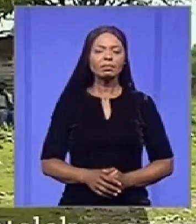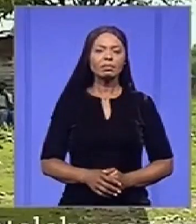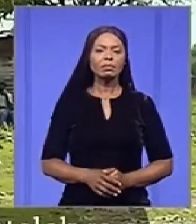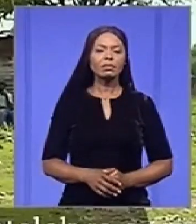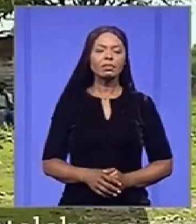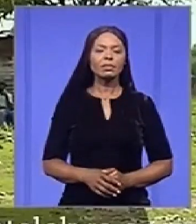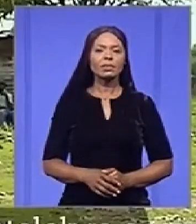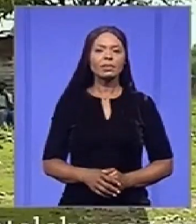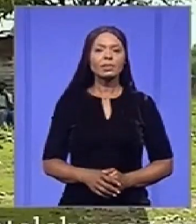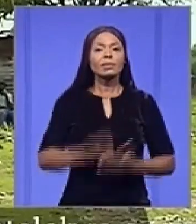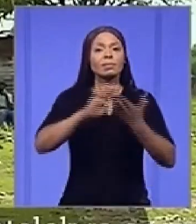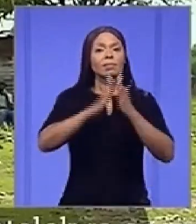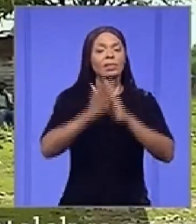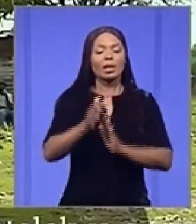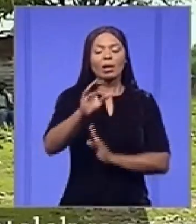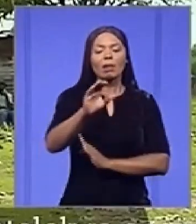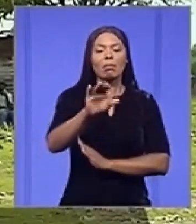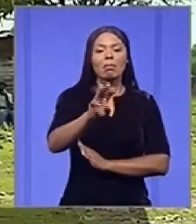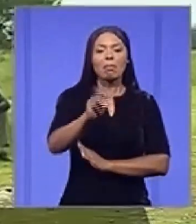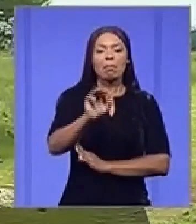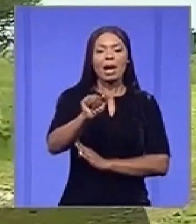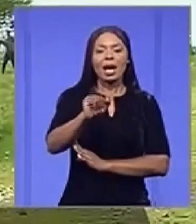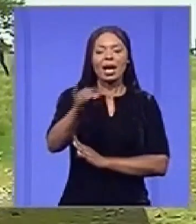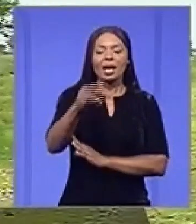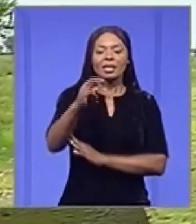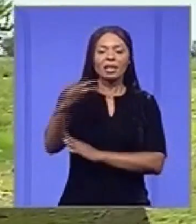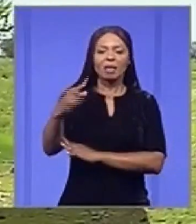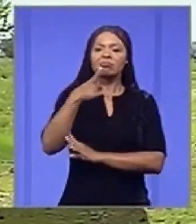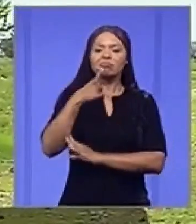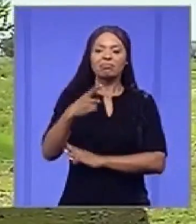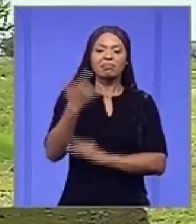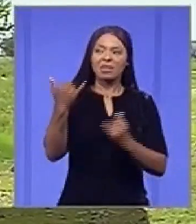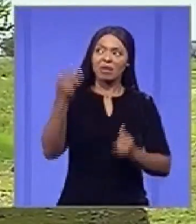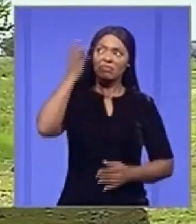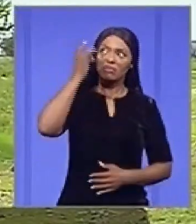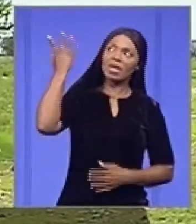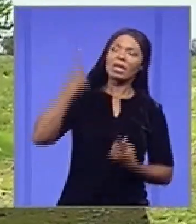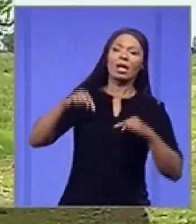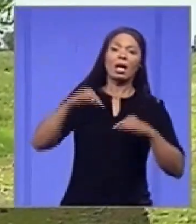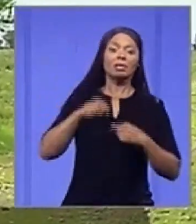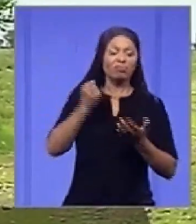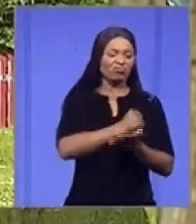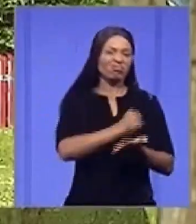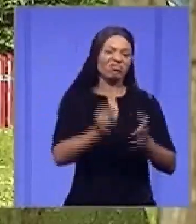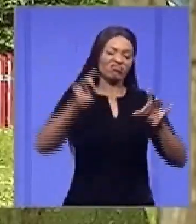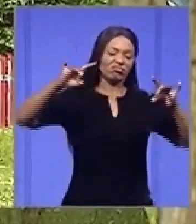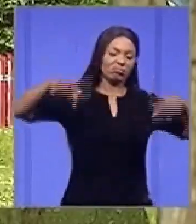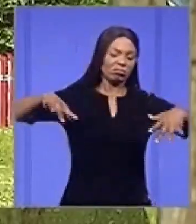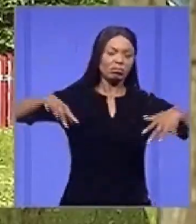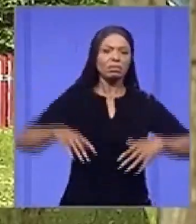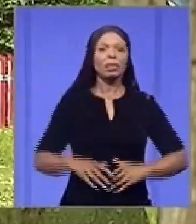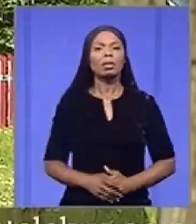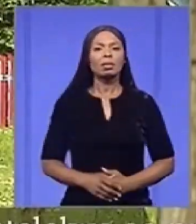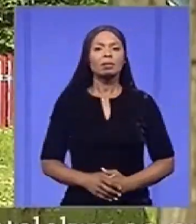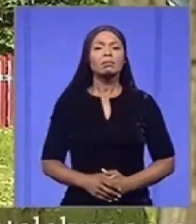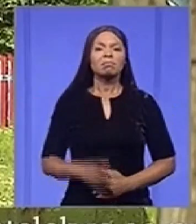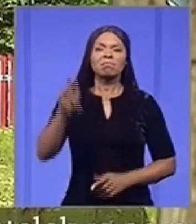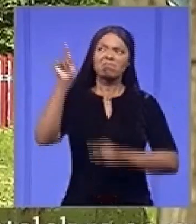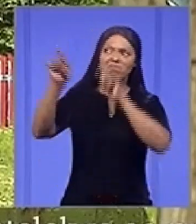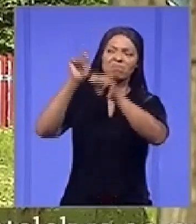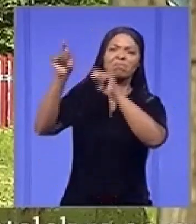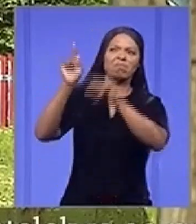Baahi motsaneng wa Majeng ba re ba lebetswe mme ba keke ba ingodisetsa go kgetha dikgethong tse tlang. Ba seollotse mmuso ka